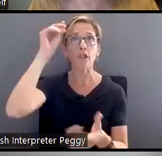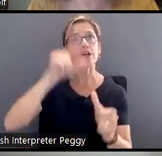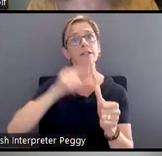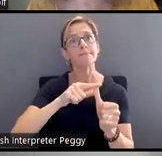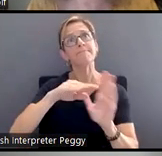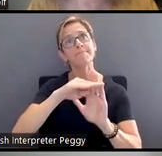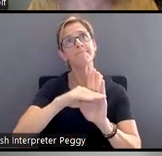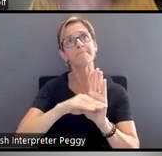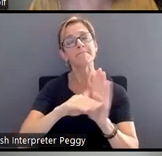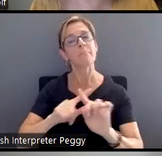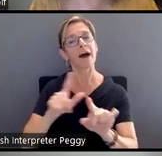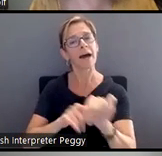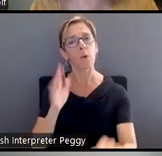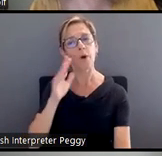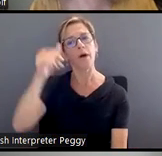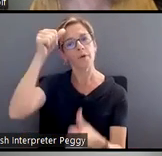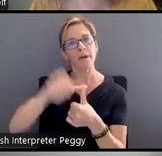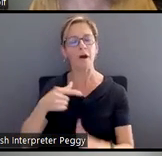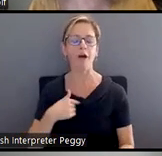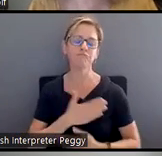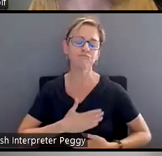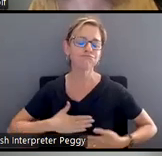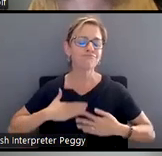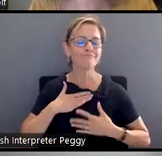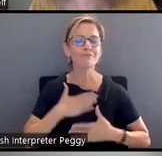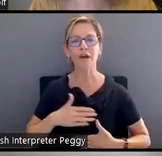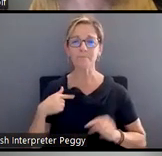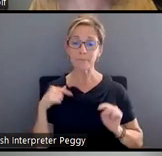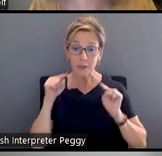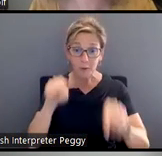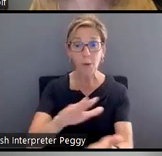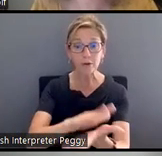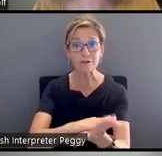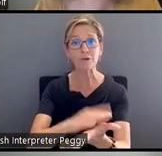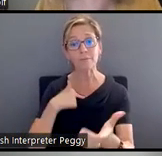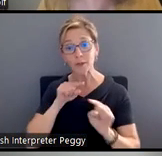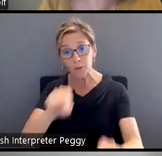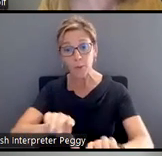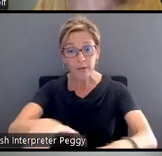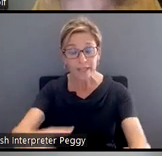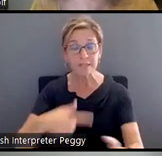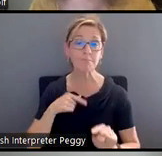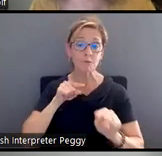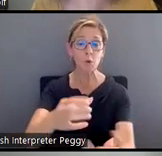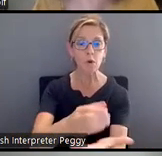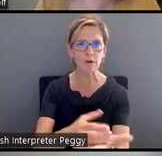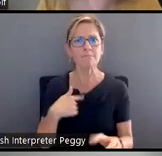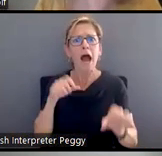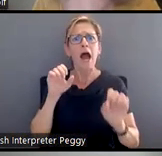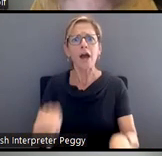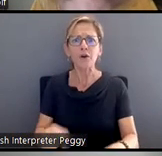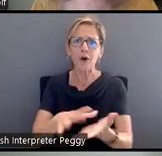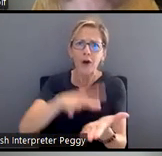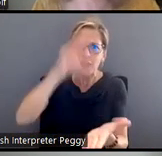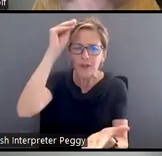also mention how they were made to feel that they could succeed, that they could do something differently, that they could